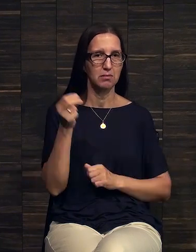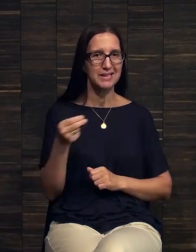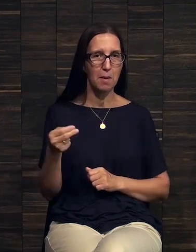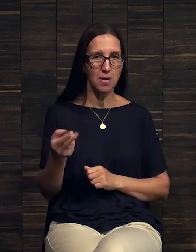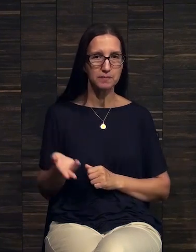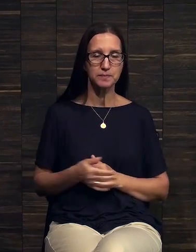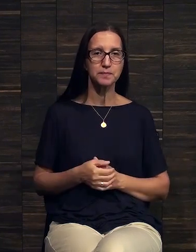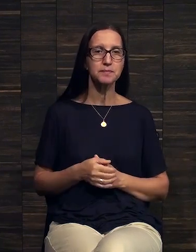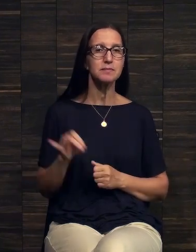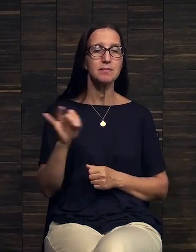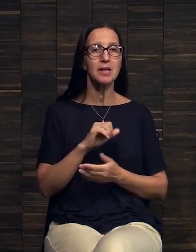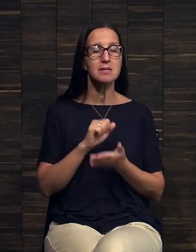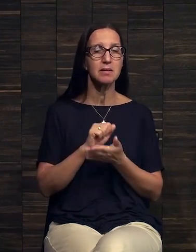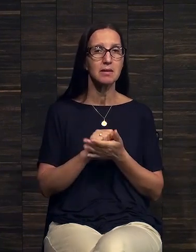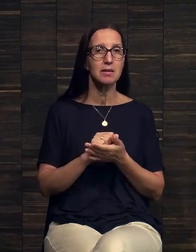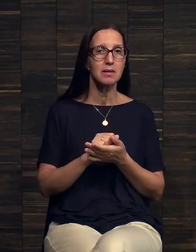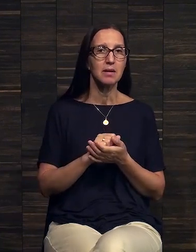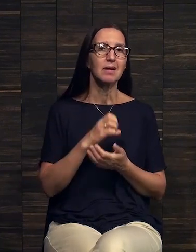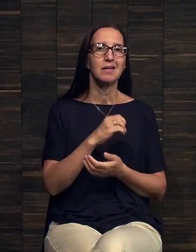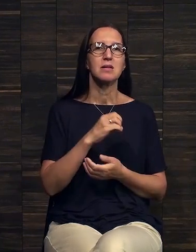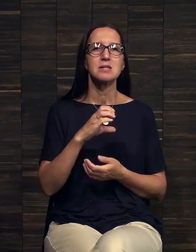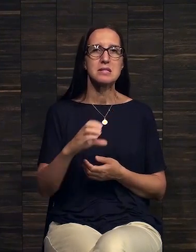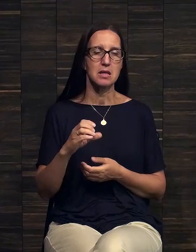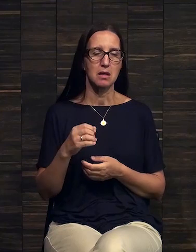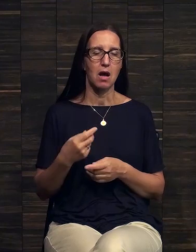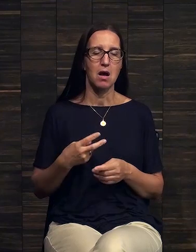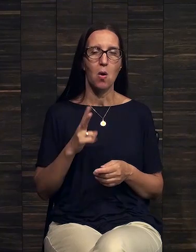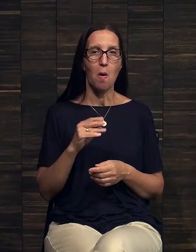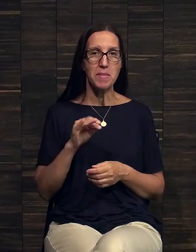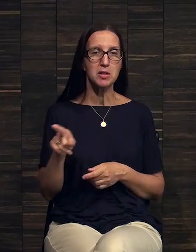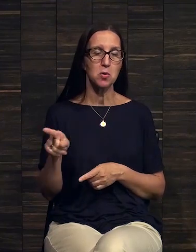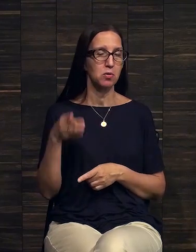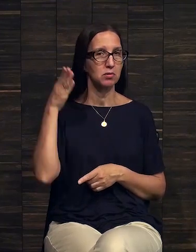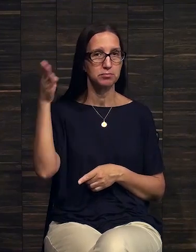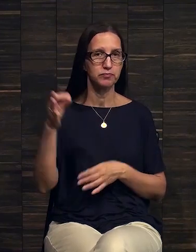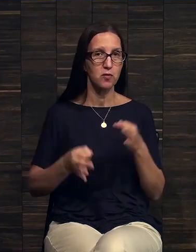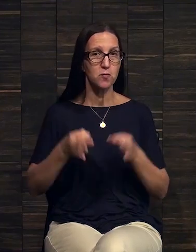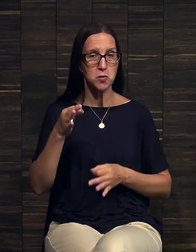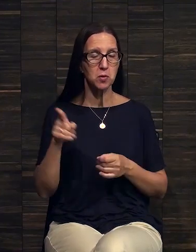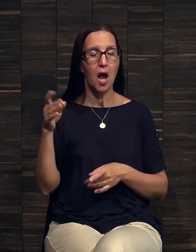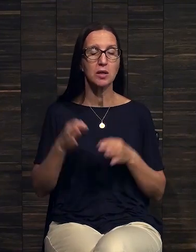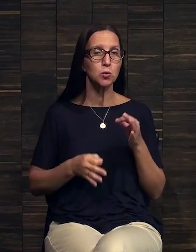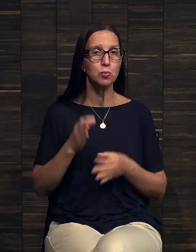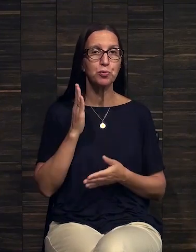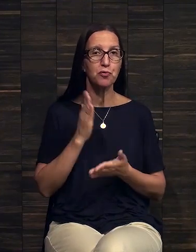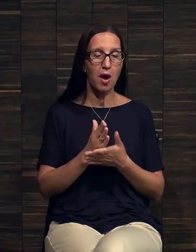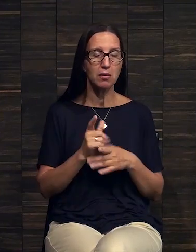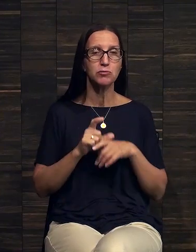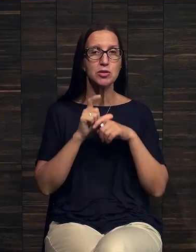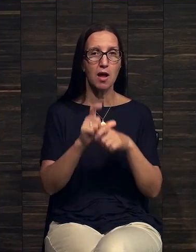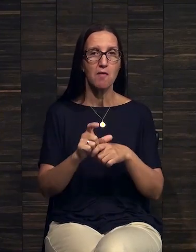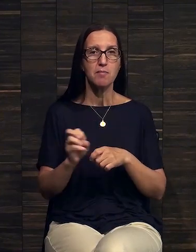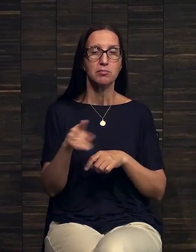a scandalous subject. And DC Comics was an interesting man. He went to court,